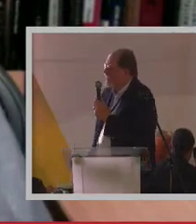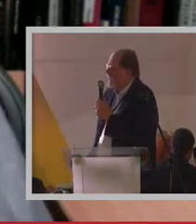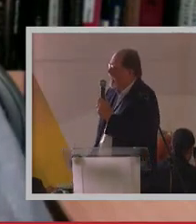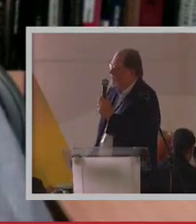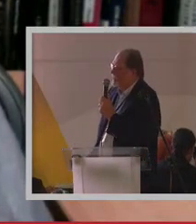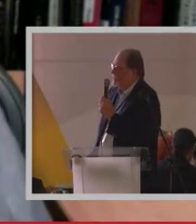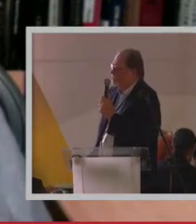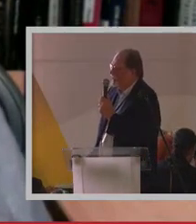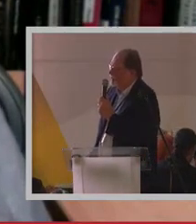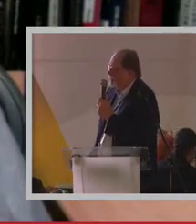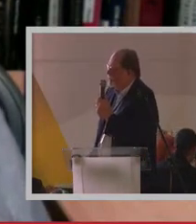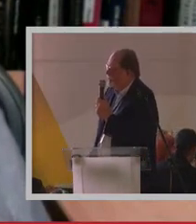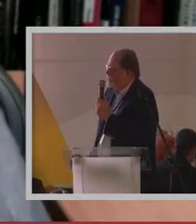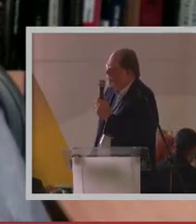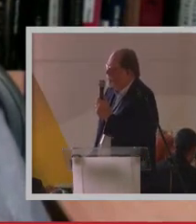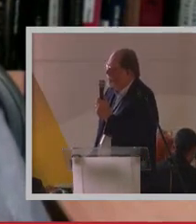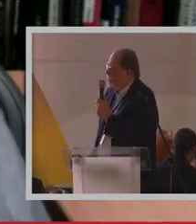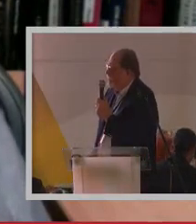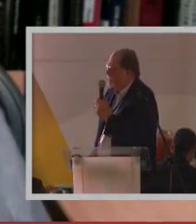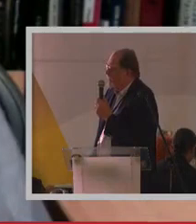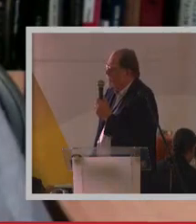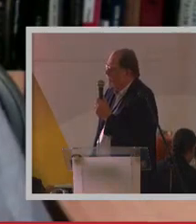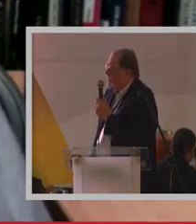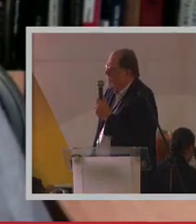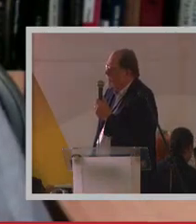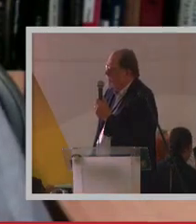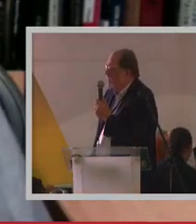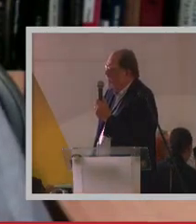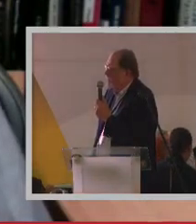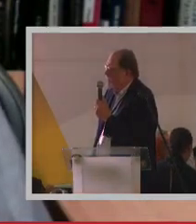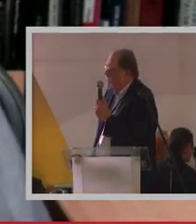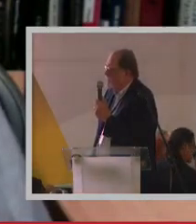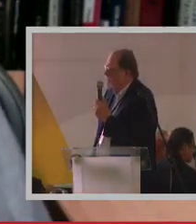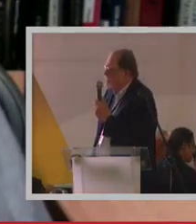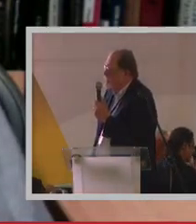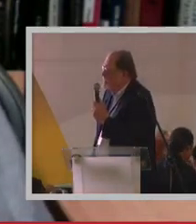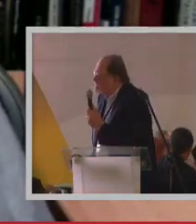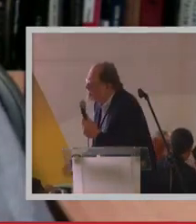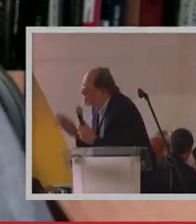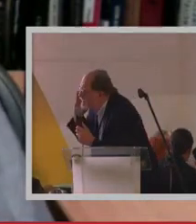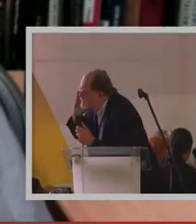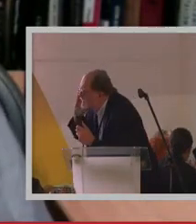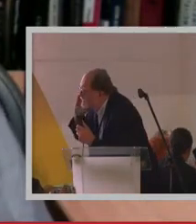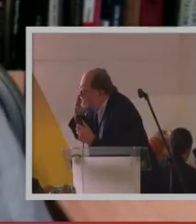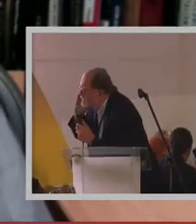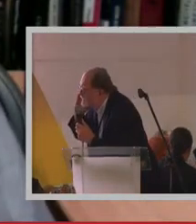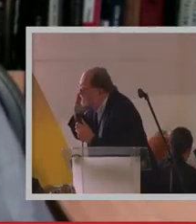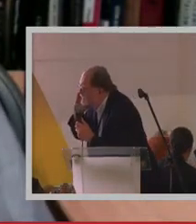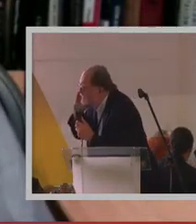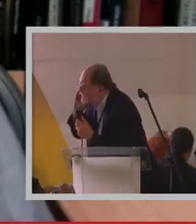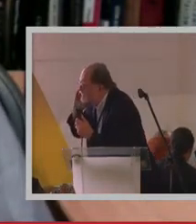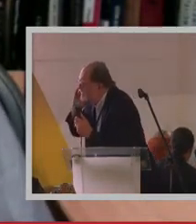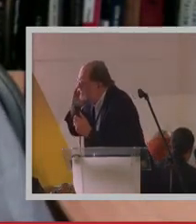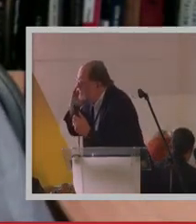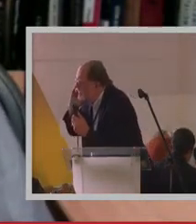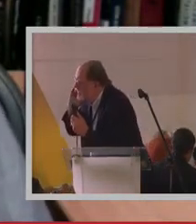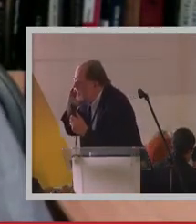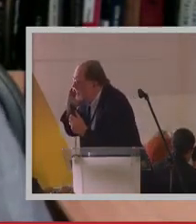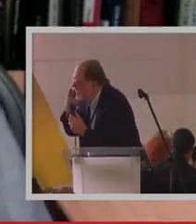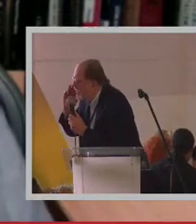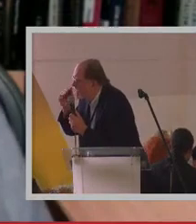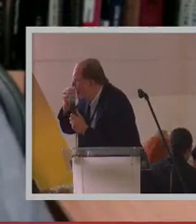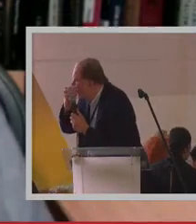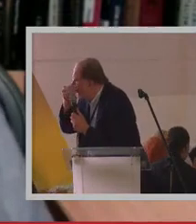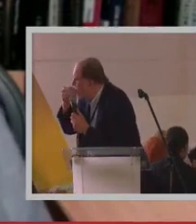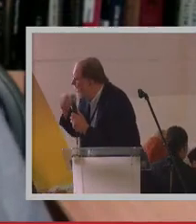not without painful regression, not without constant struggle, very